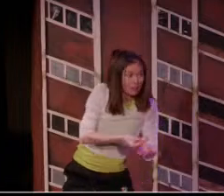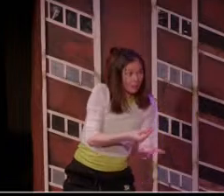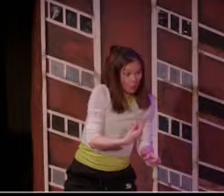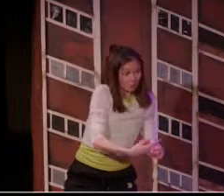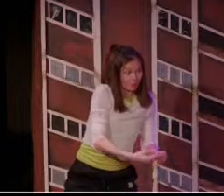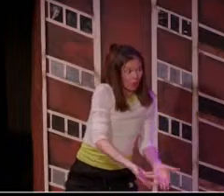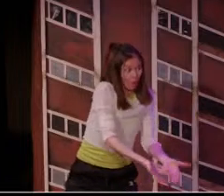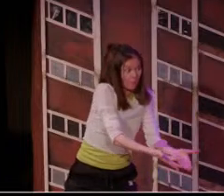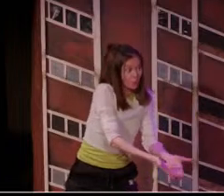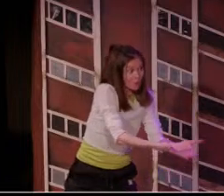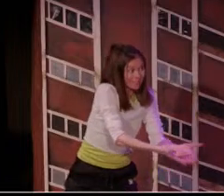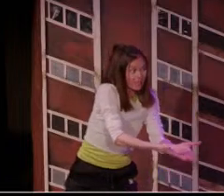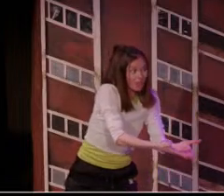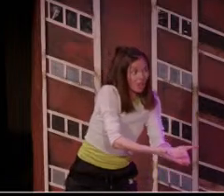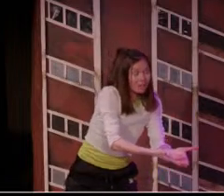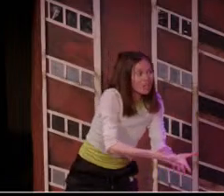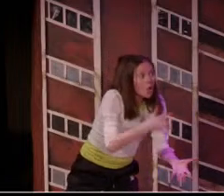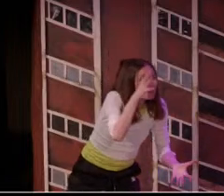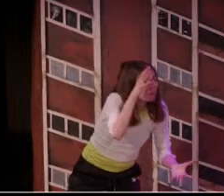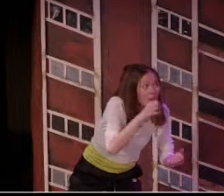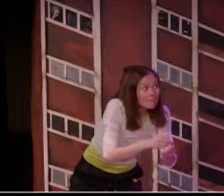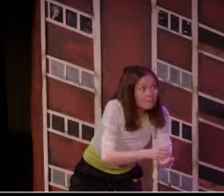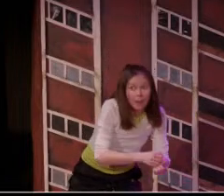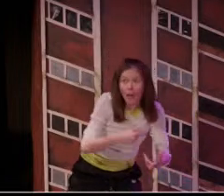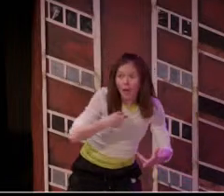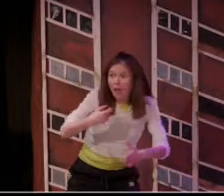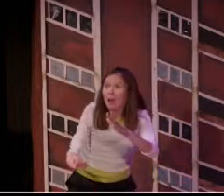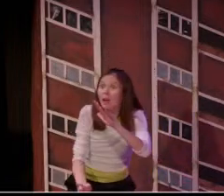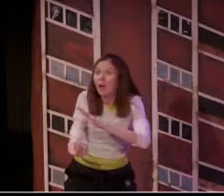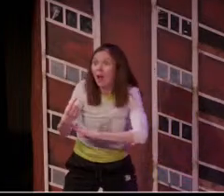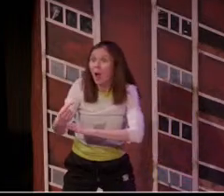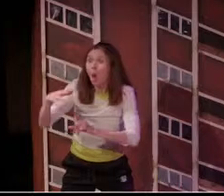hurry up. And remember, picked apart, flayed alive.